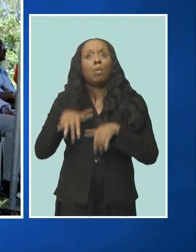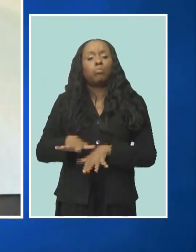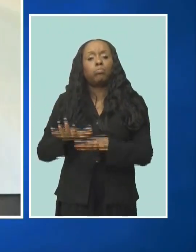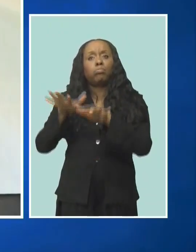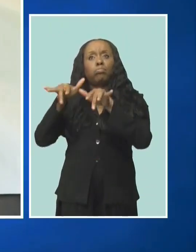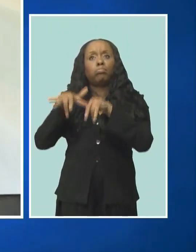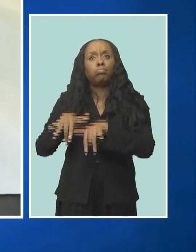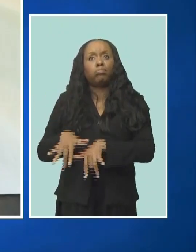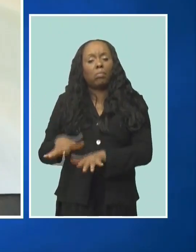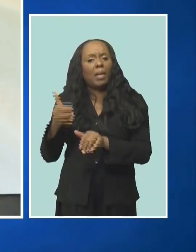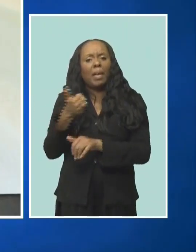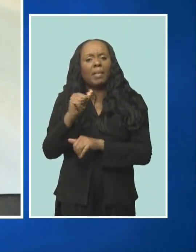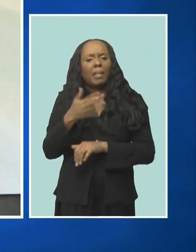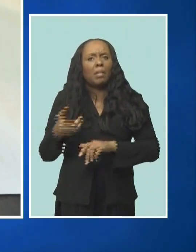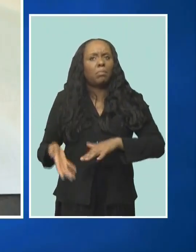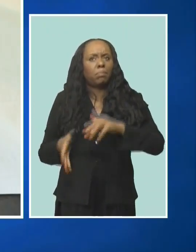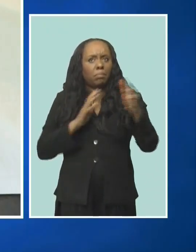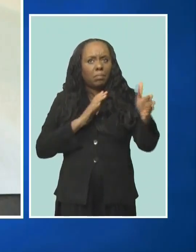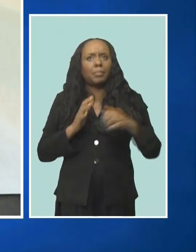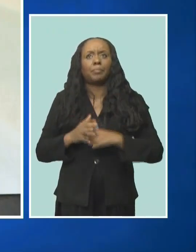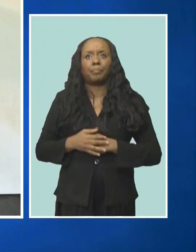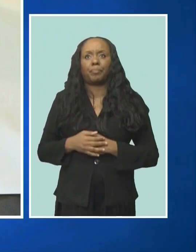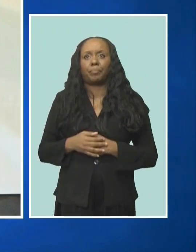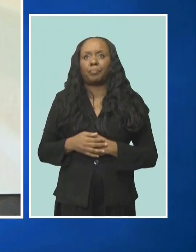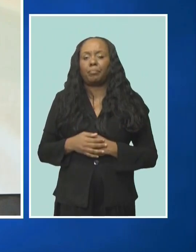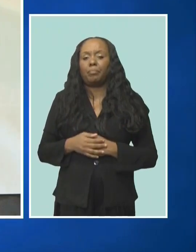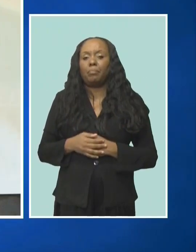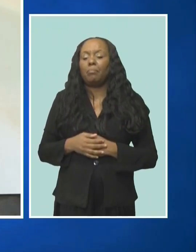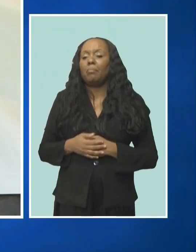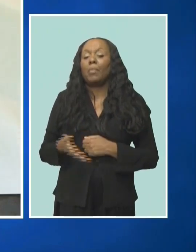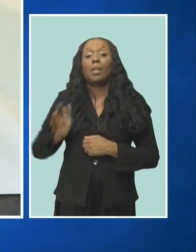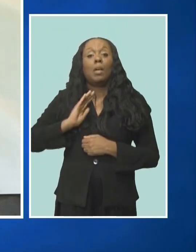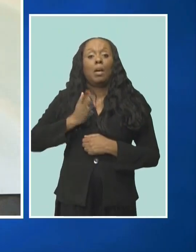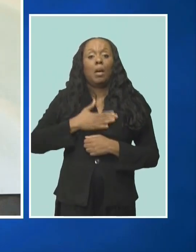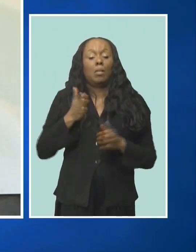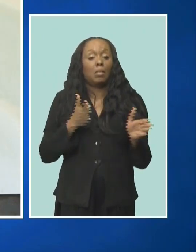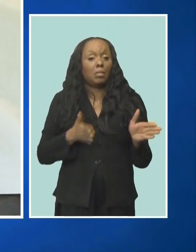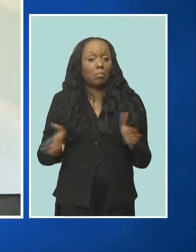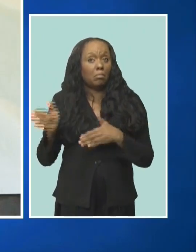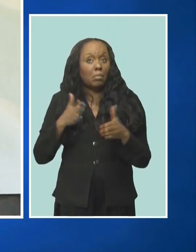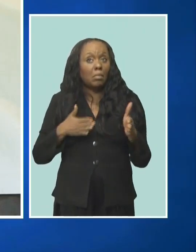The comprehensive disaster management strategy guides our work.